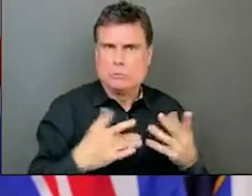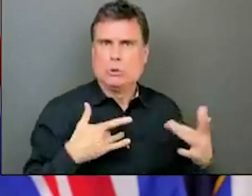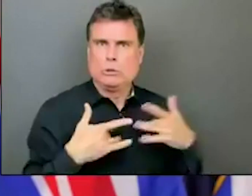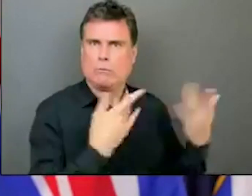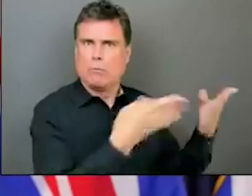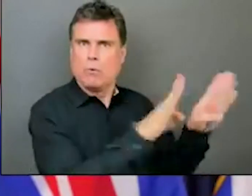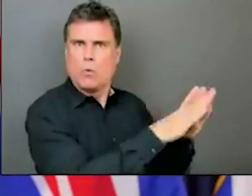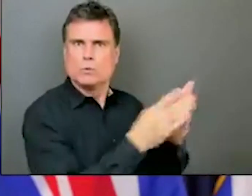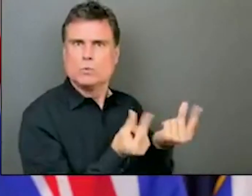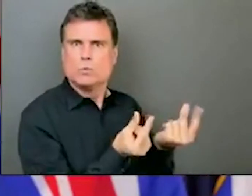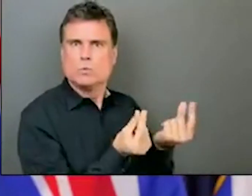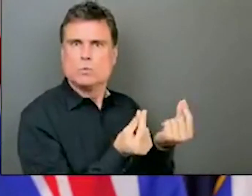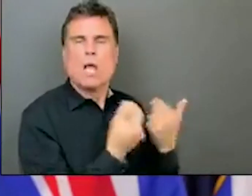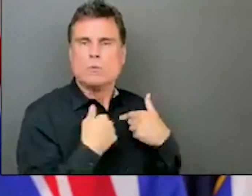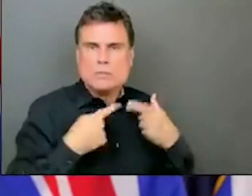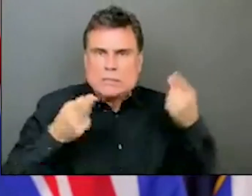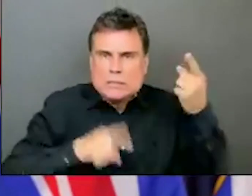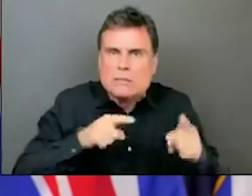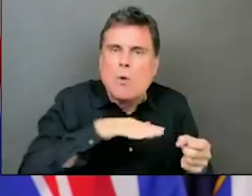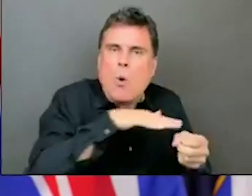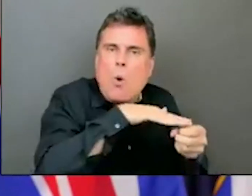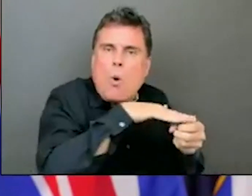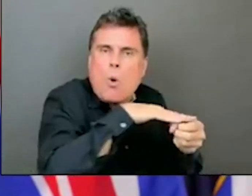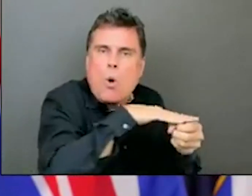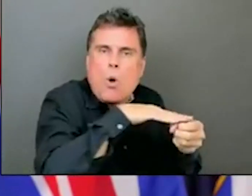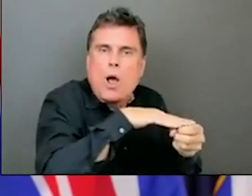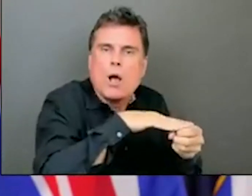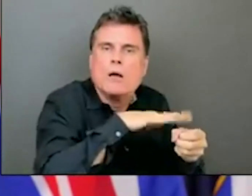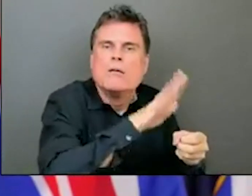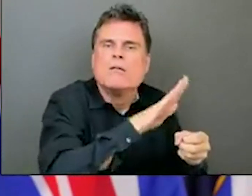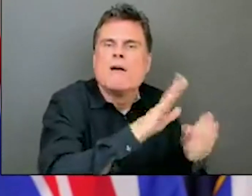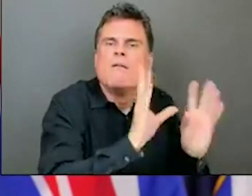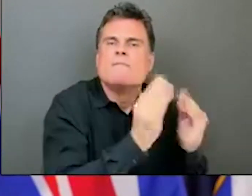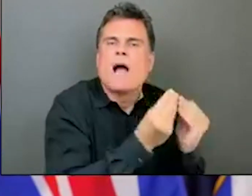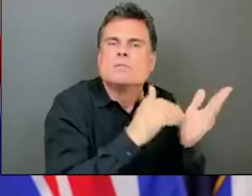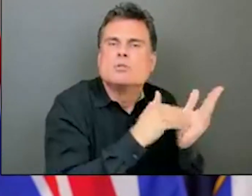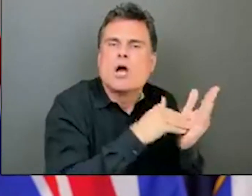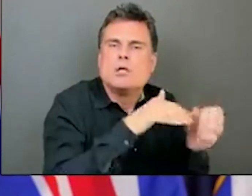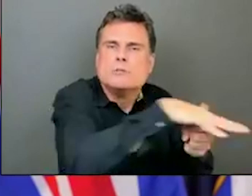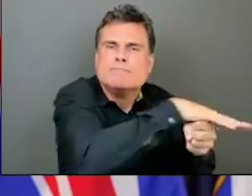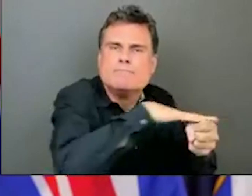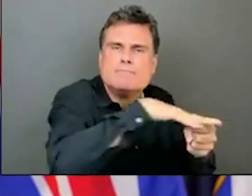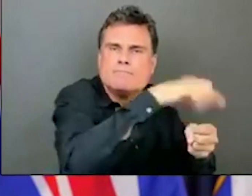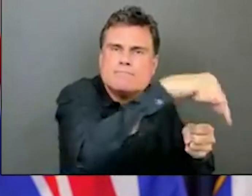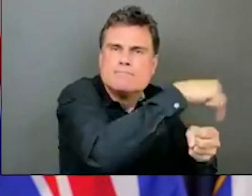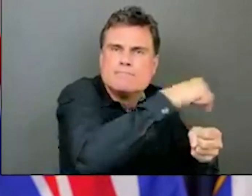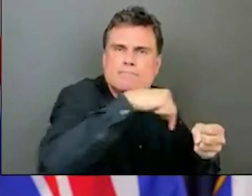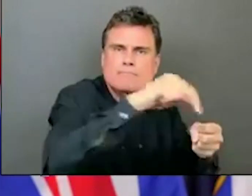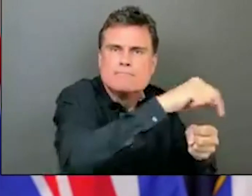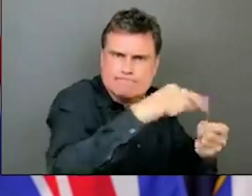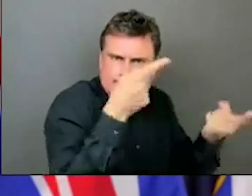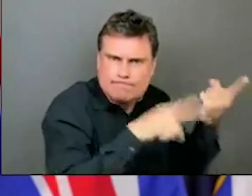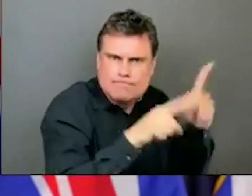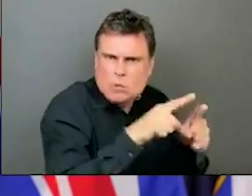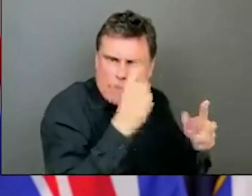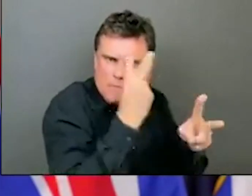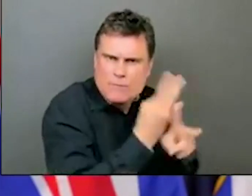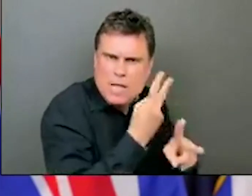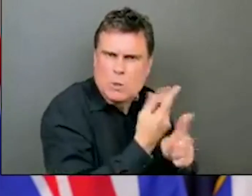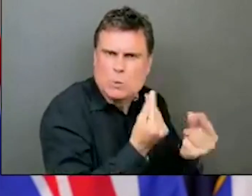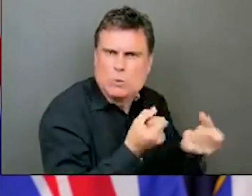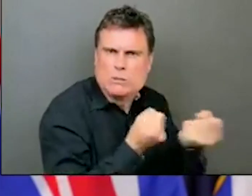on the South Island with local divisions of family practice to address these problems, because it's not just creating new services which do support us and have